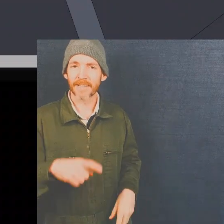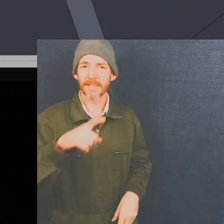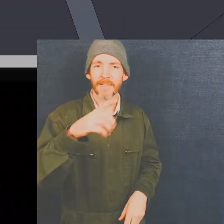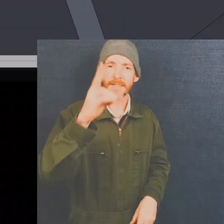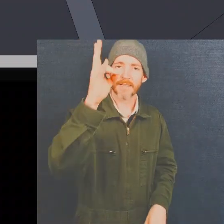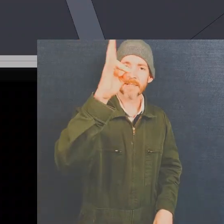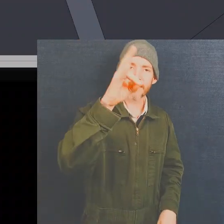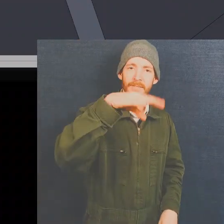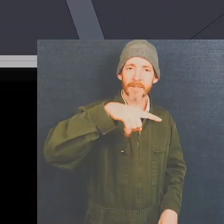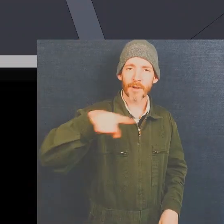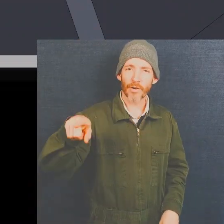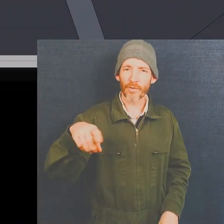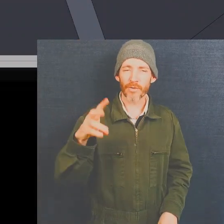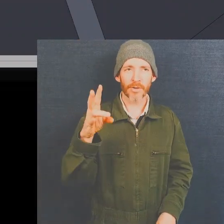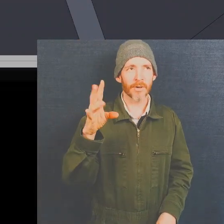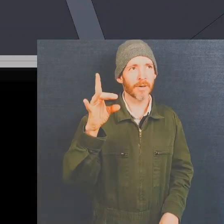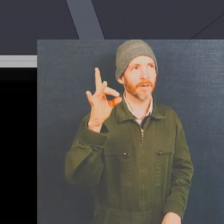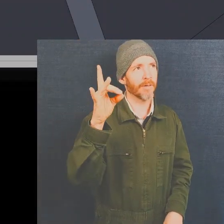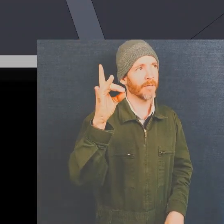7/16.